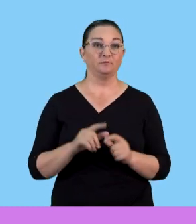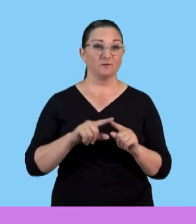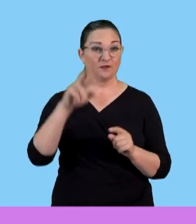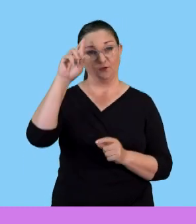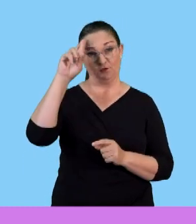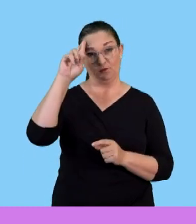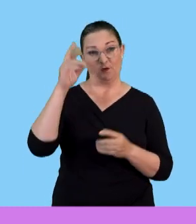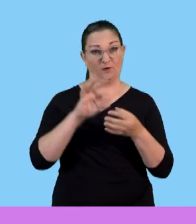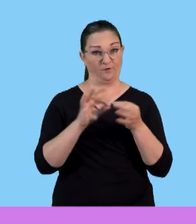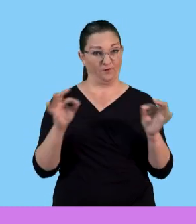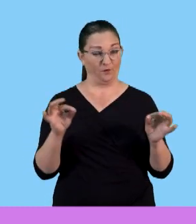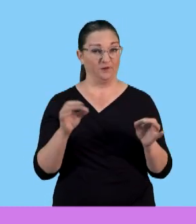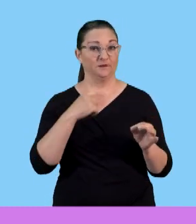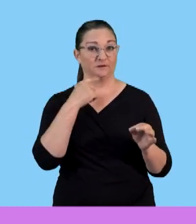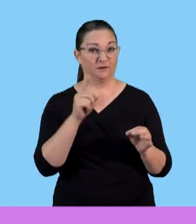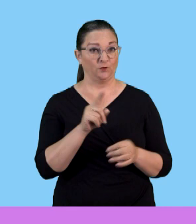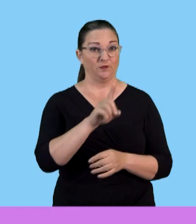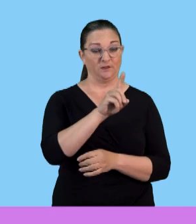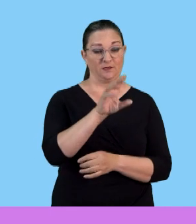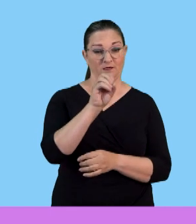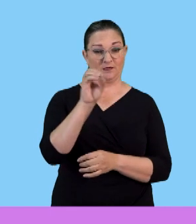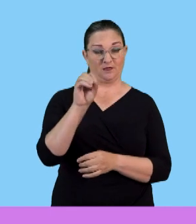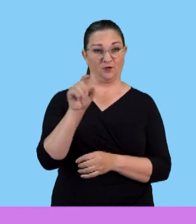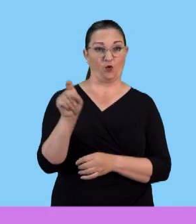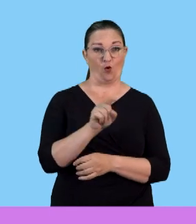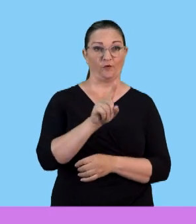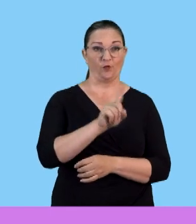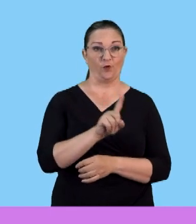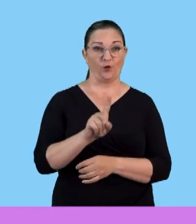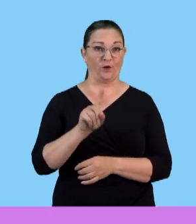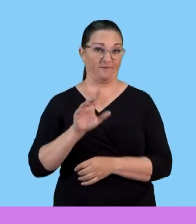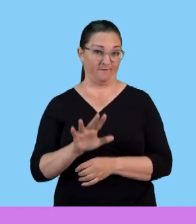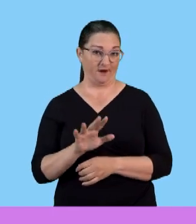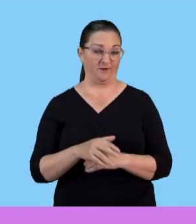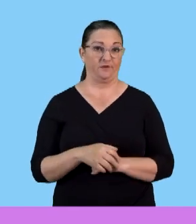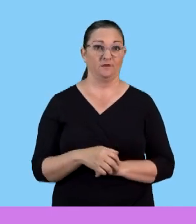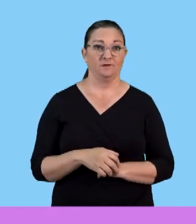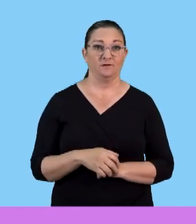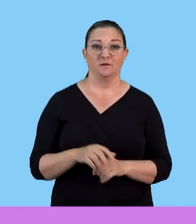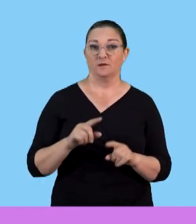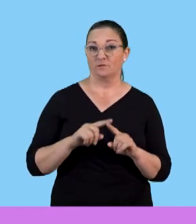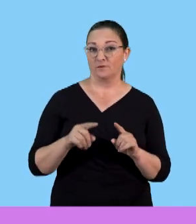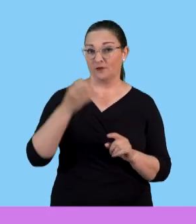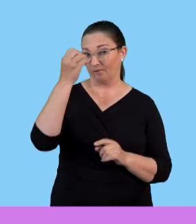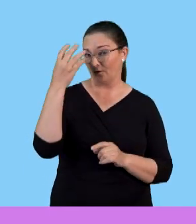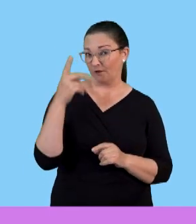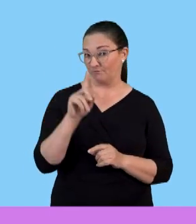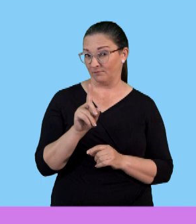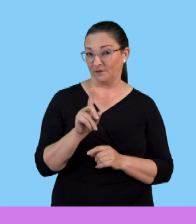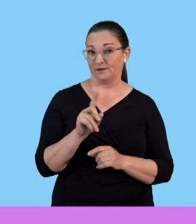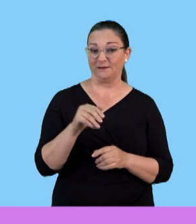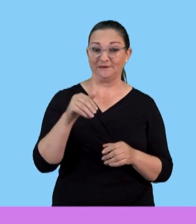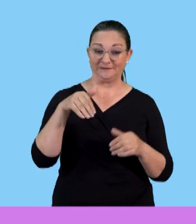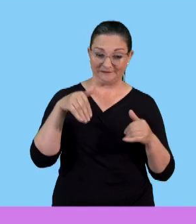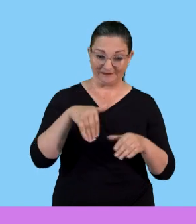charged. Remember our formula, it says 100 over 115. So now, not forgetting that a VAT